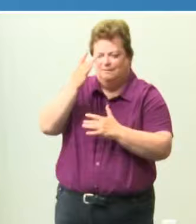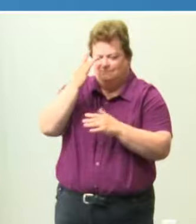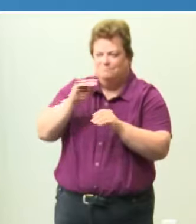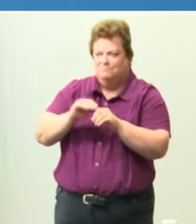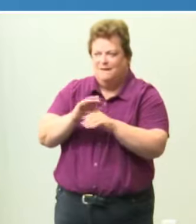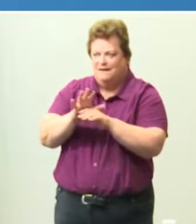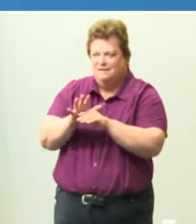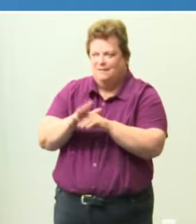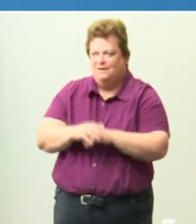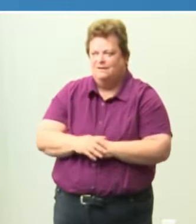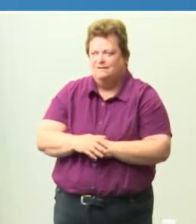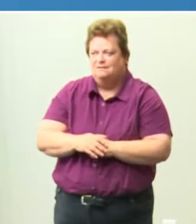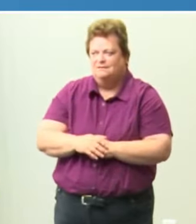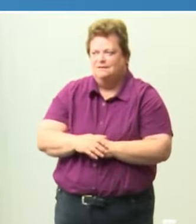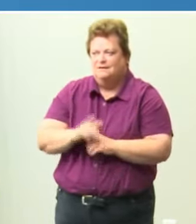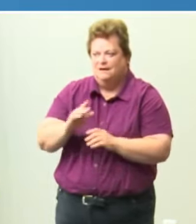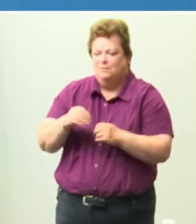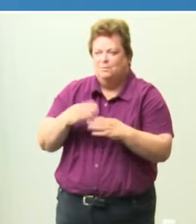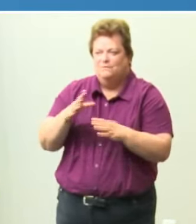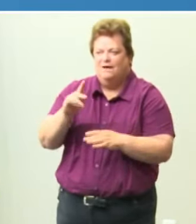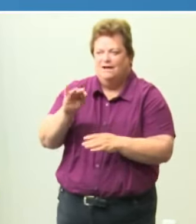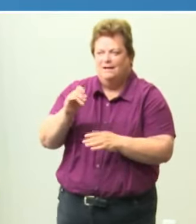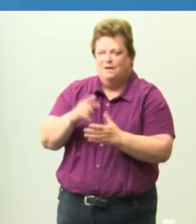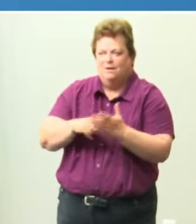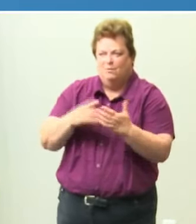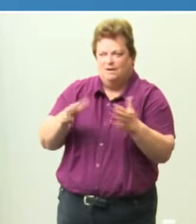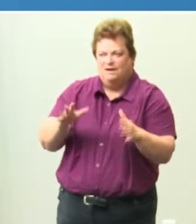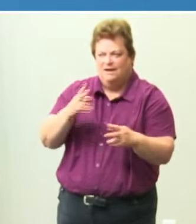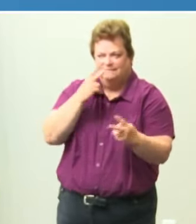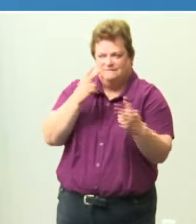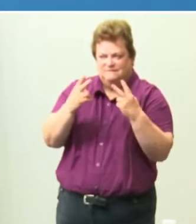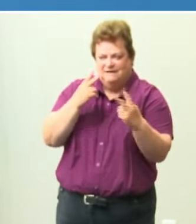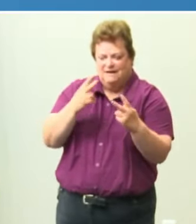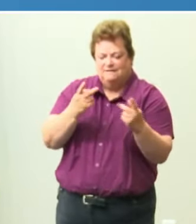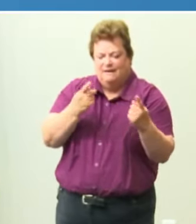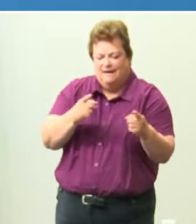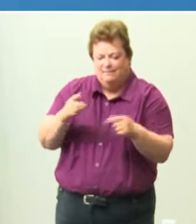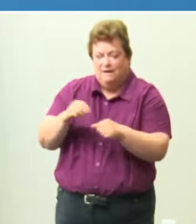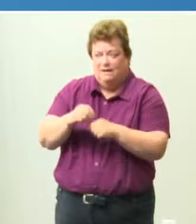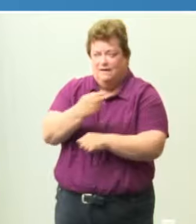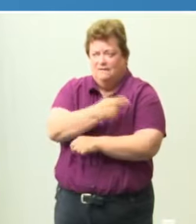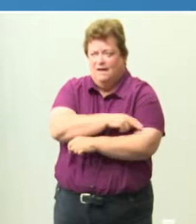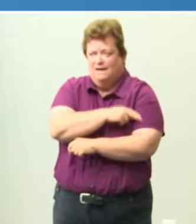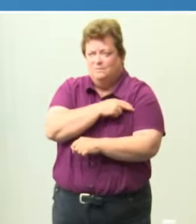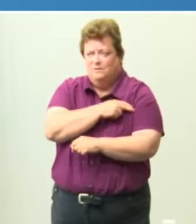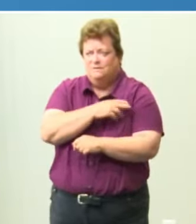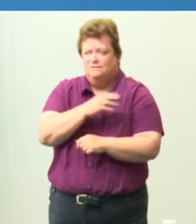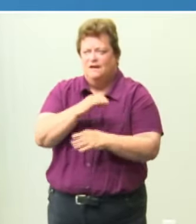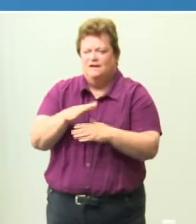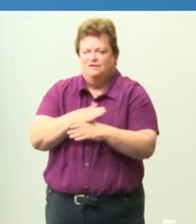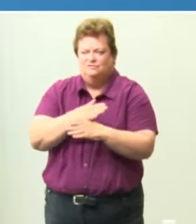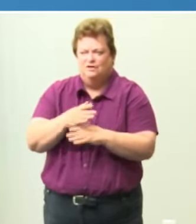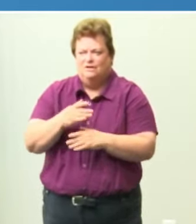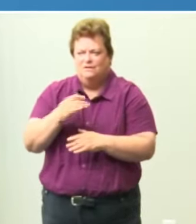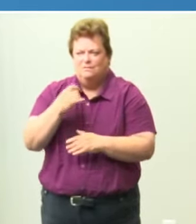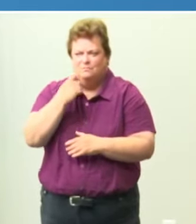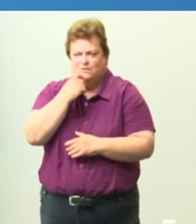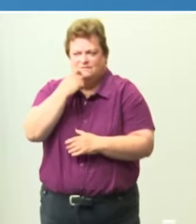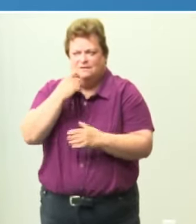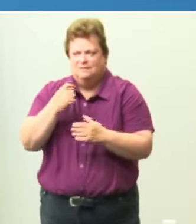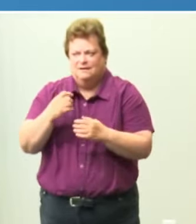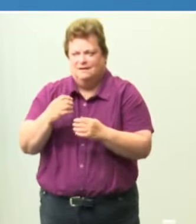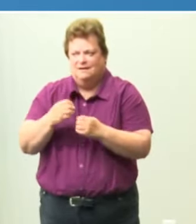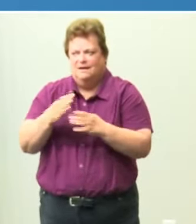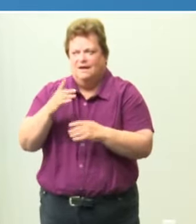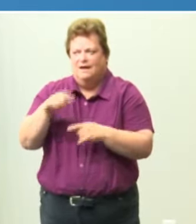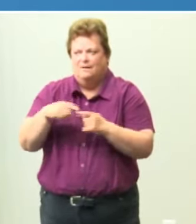an update what he's seeing related to hospitalizations and share the latest information about